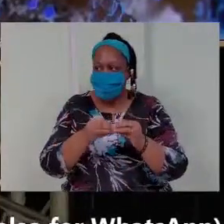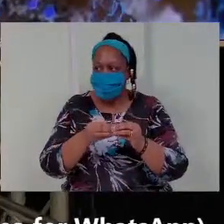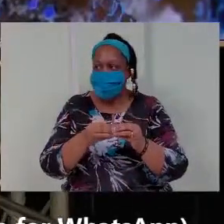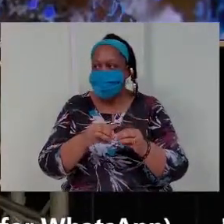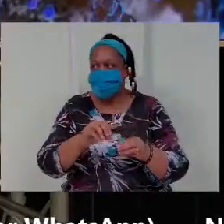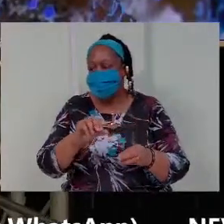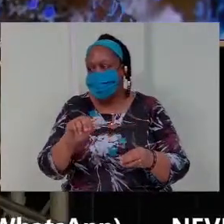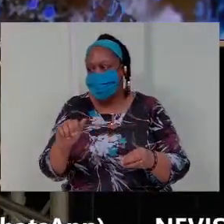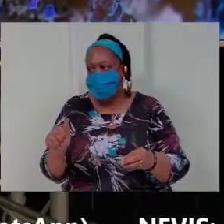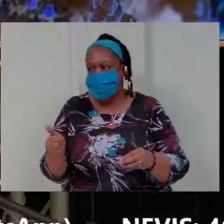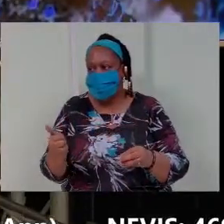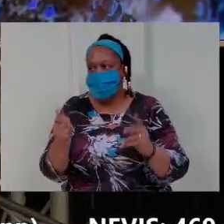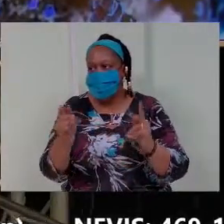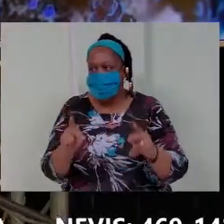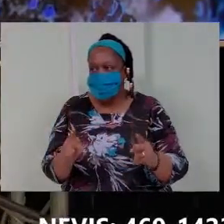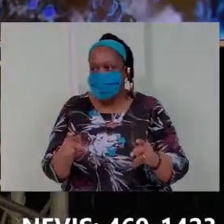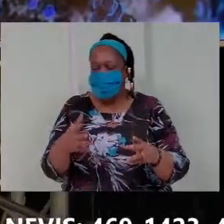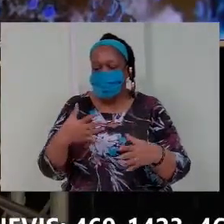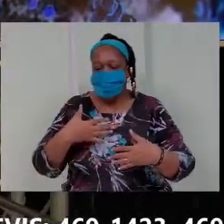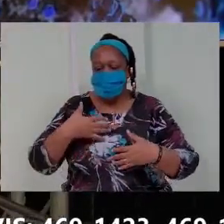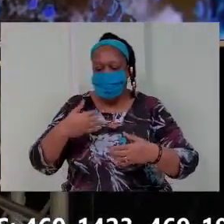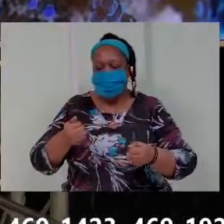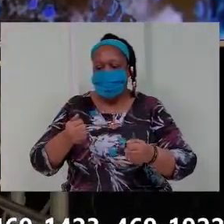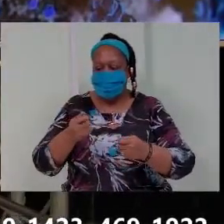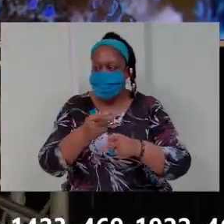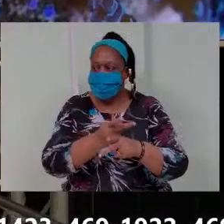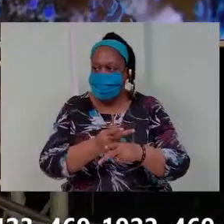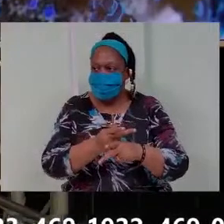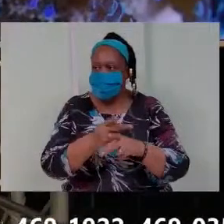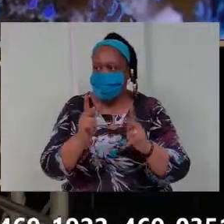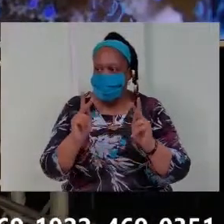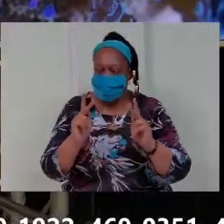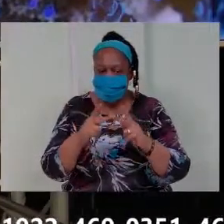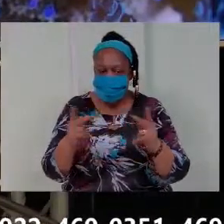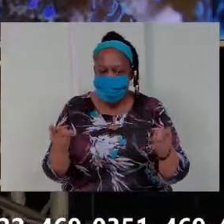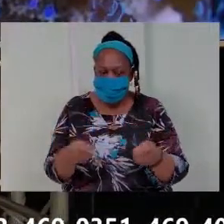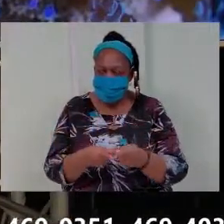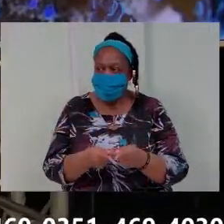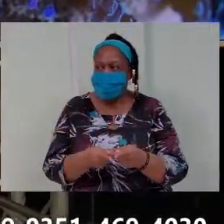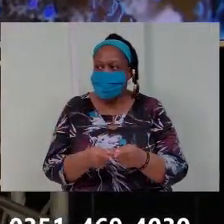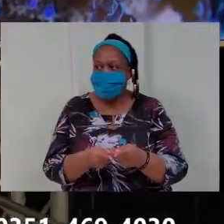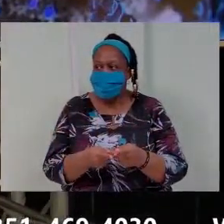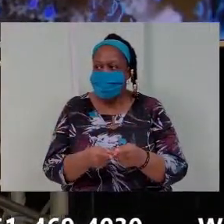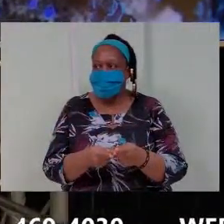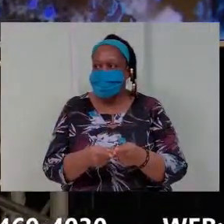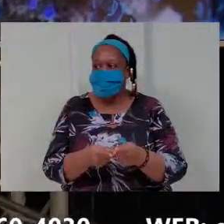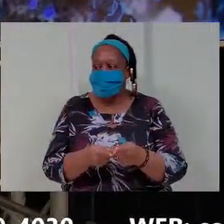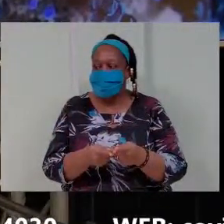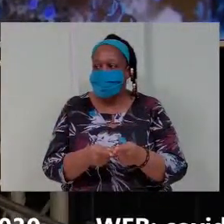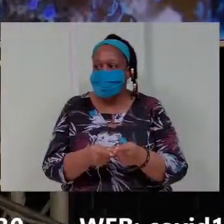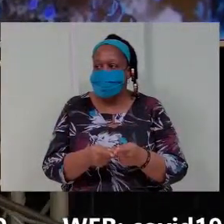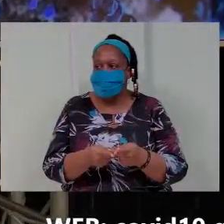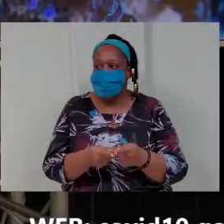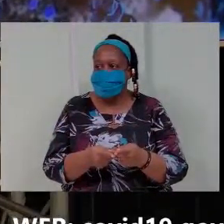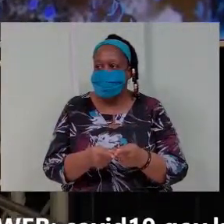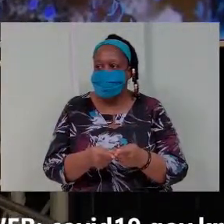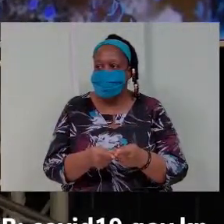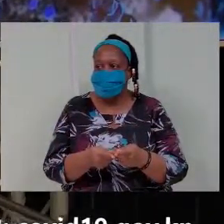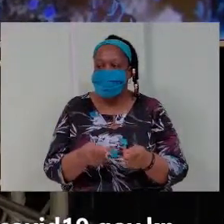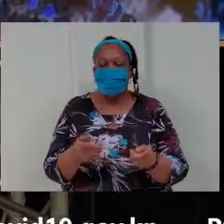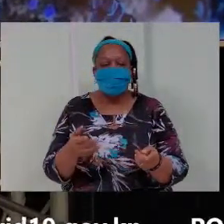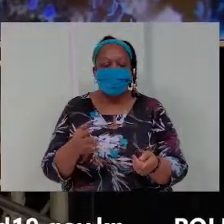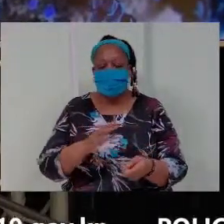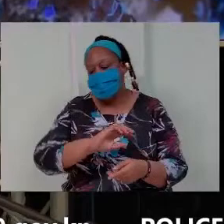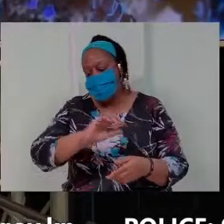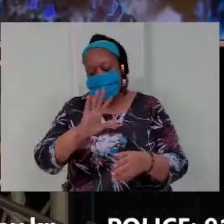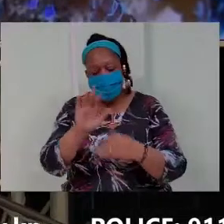in a situation with other healthcare workers who were properly attired in their PPEs. And so the risk of transmission in